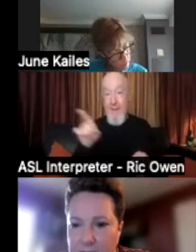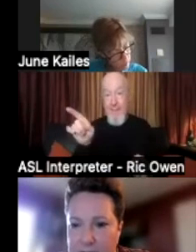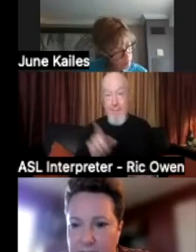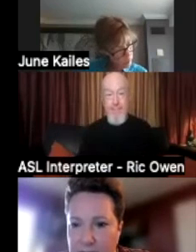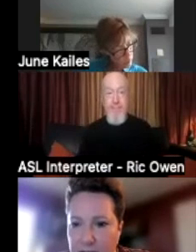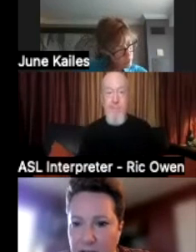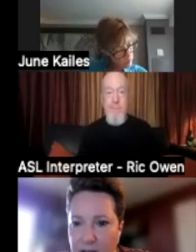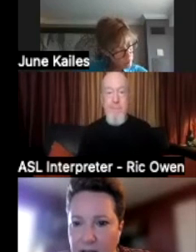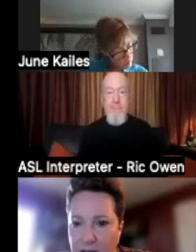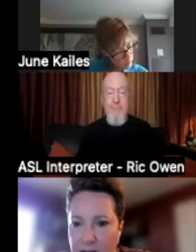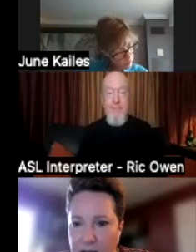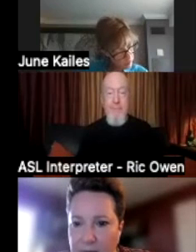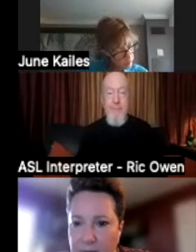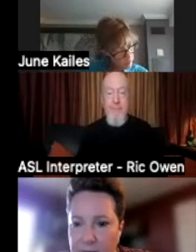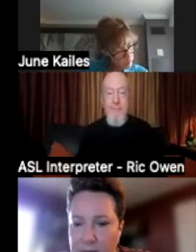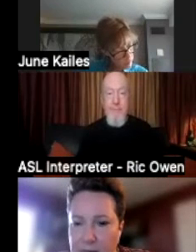let's see.